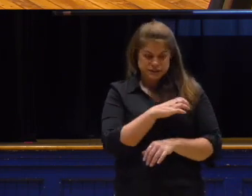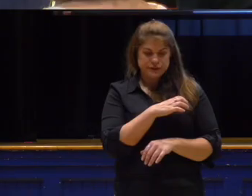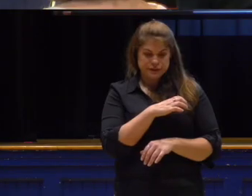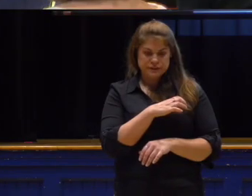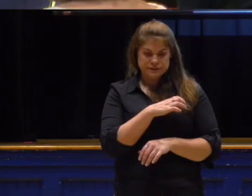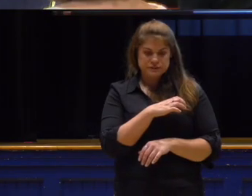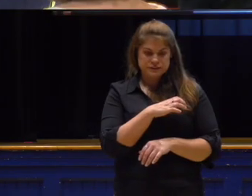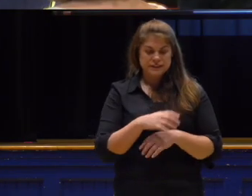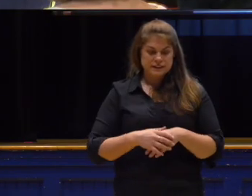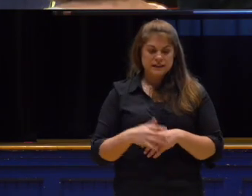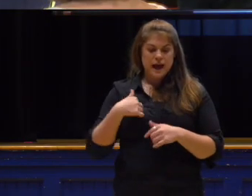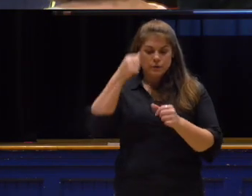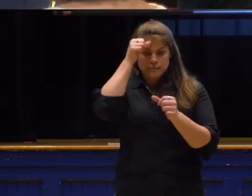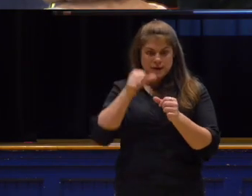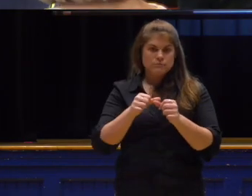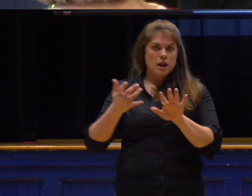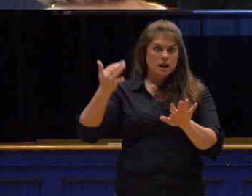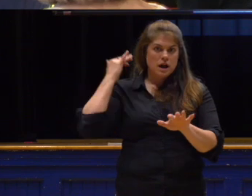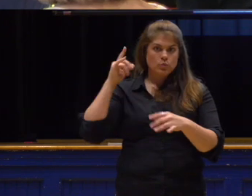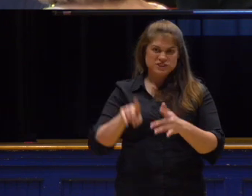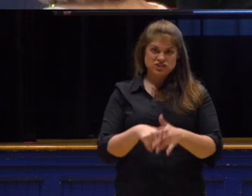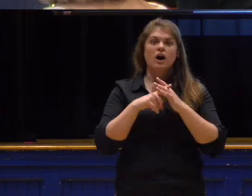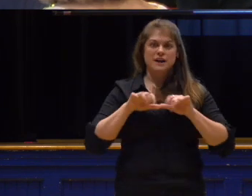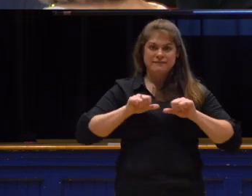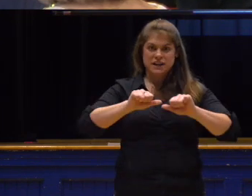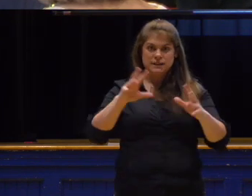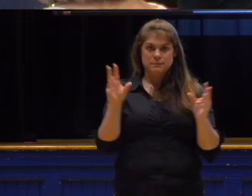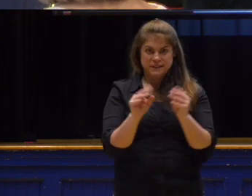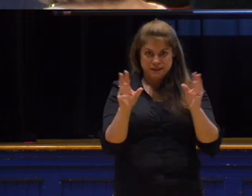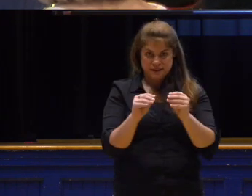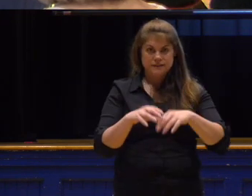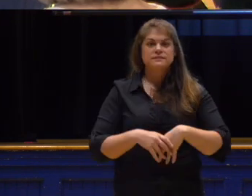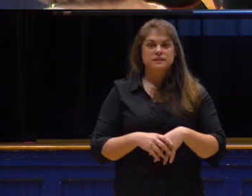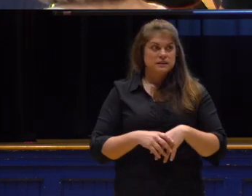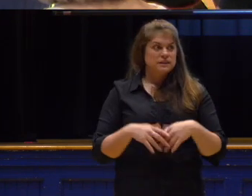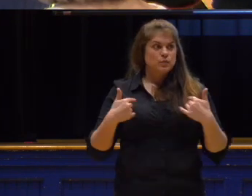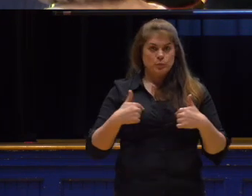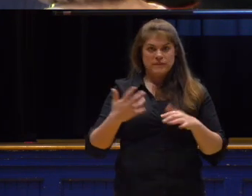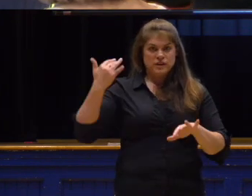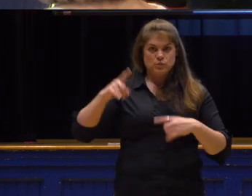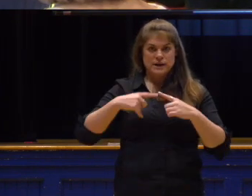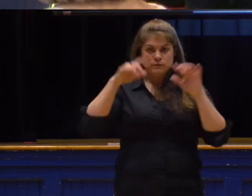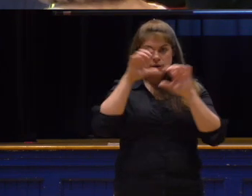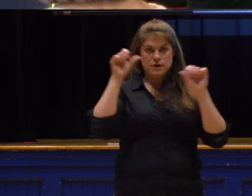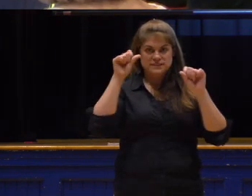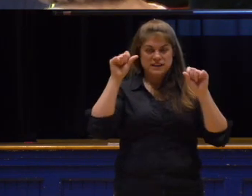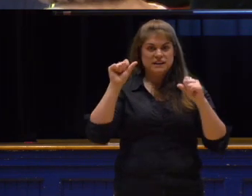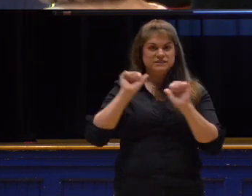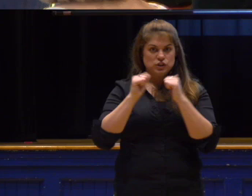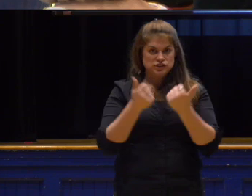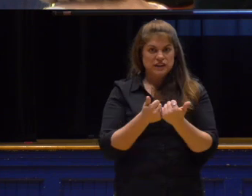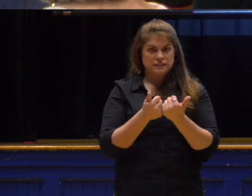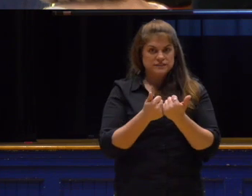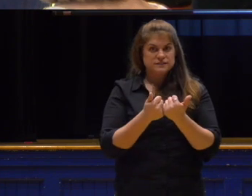Park. I remember when we first started having these meetings when I was the president of this beautiful association, the